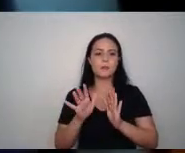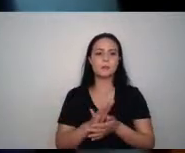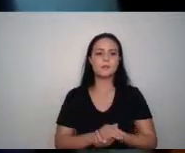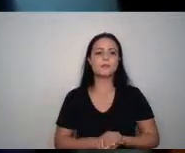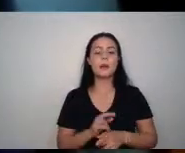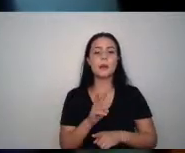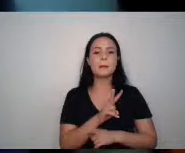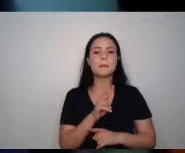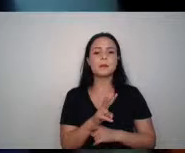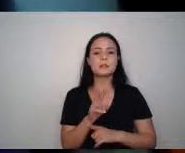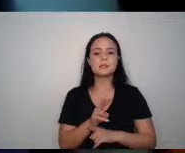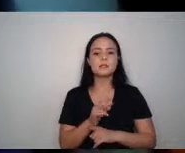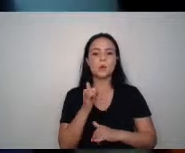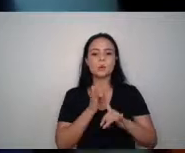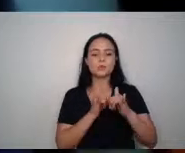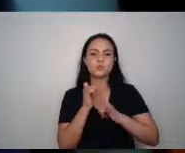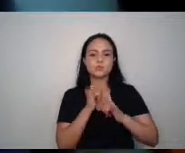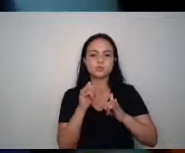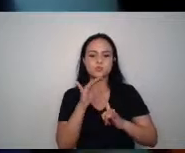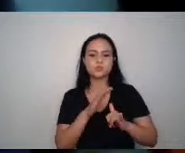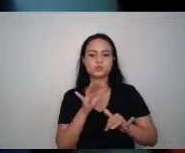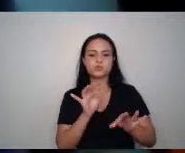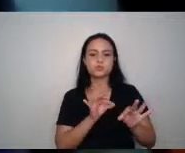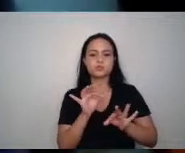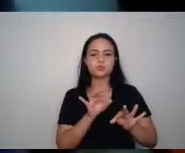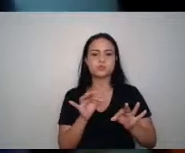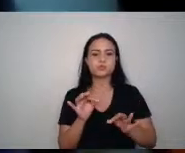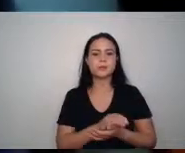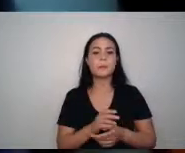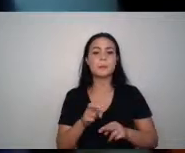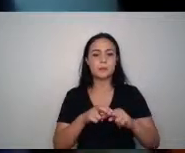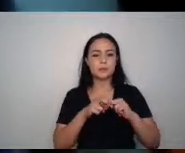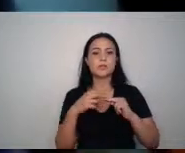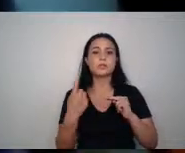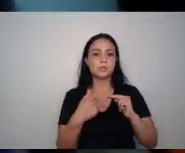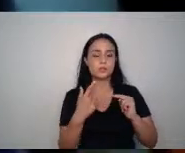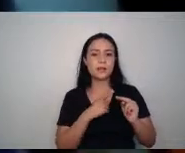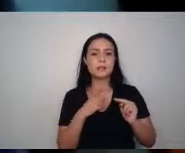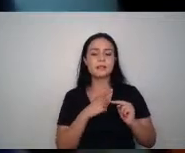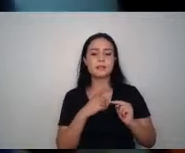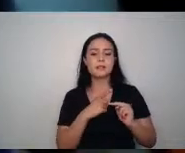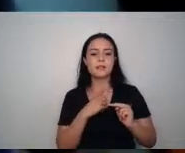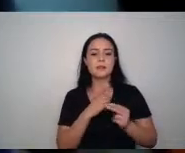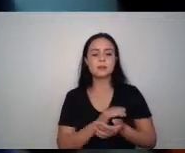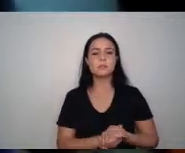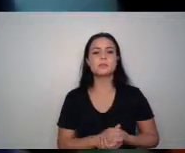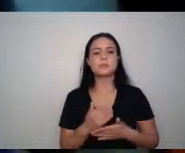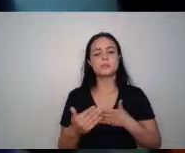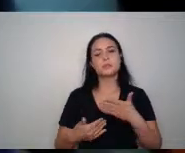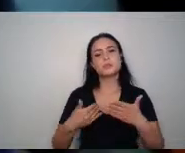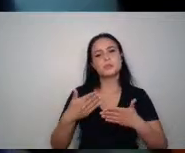general data protection rights and the Brazilian rights, wants to stop this.